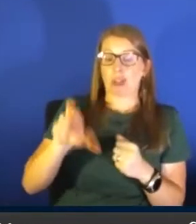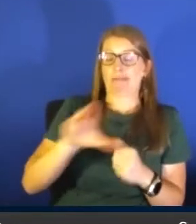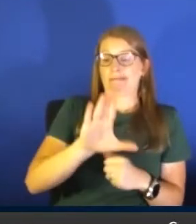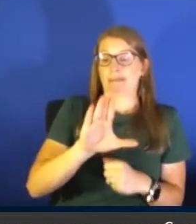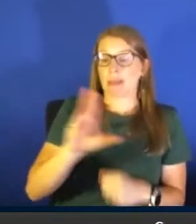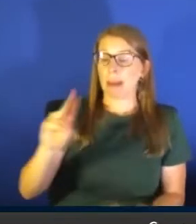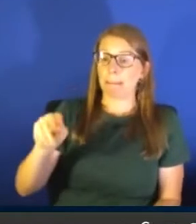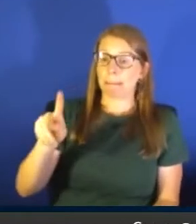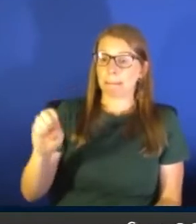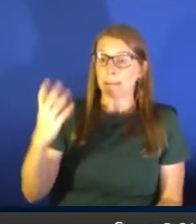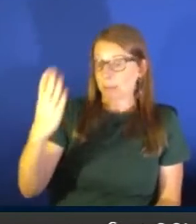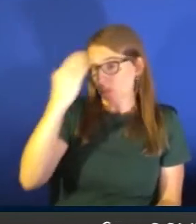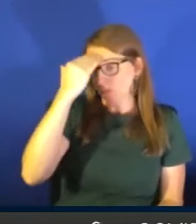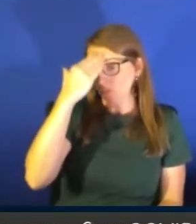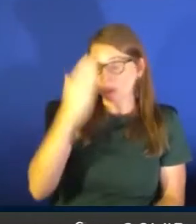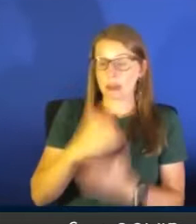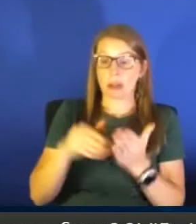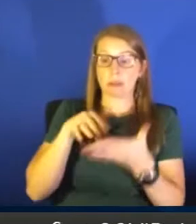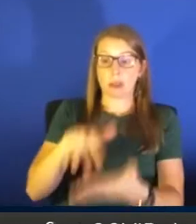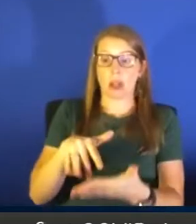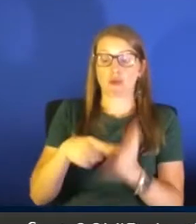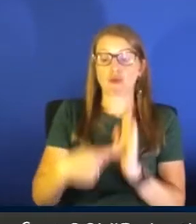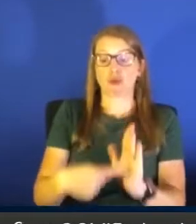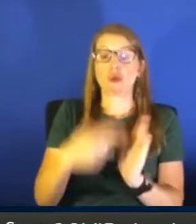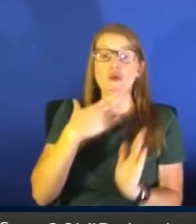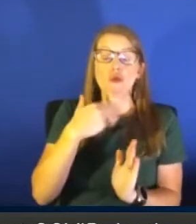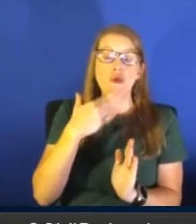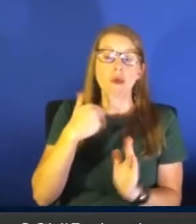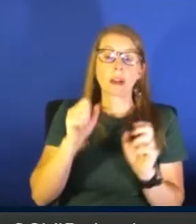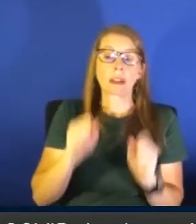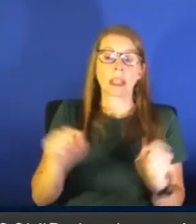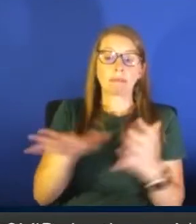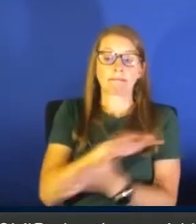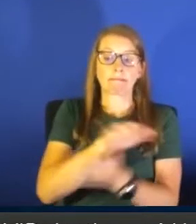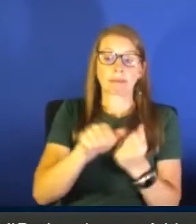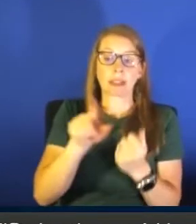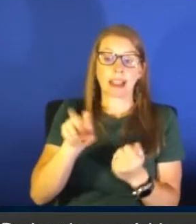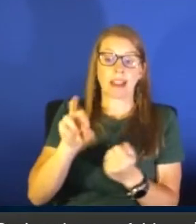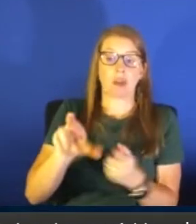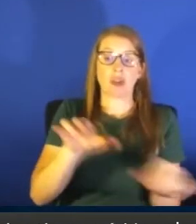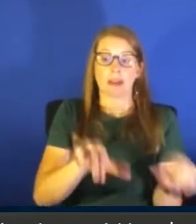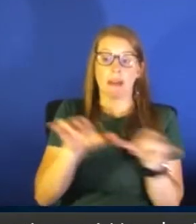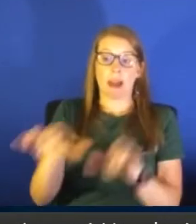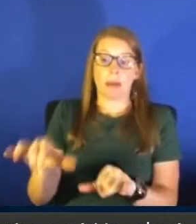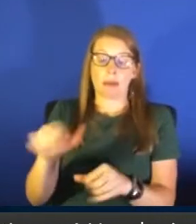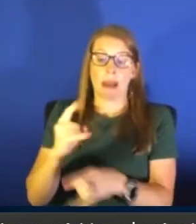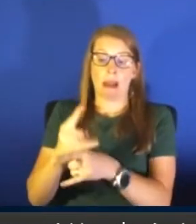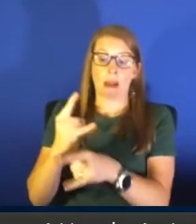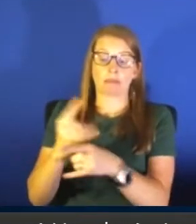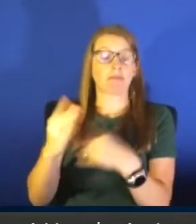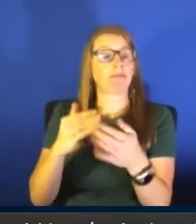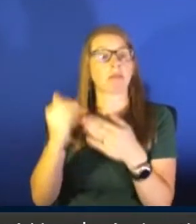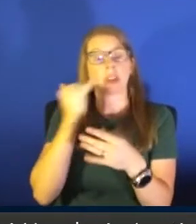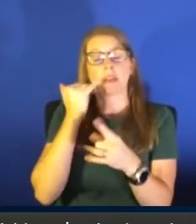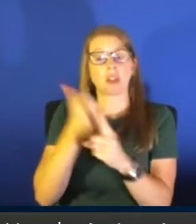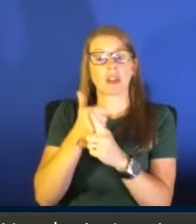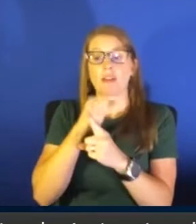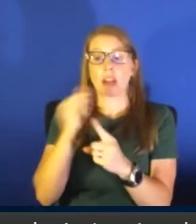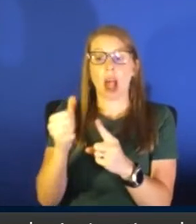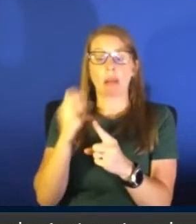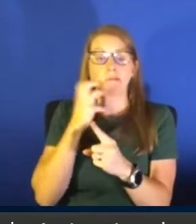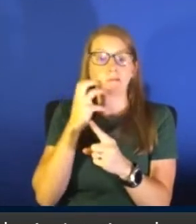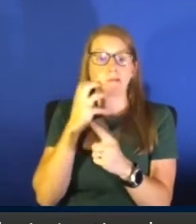to know, some studies show that sugar can be as damaging to the liver as alcohol, even if you're not overweight. Why is